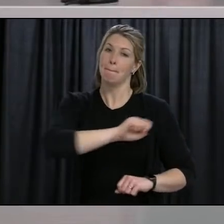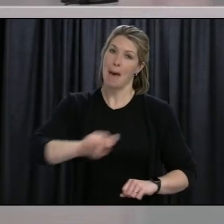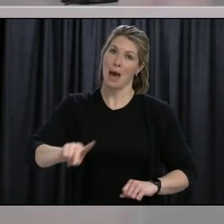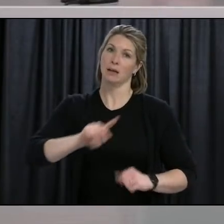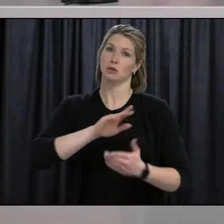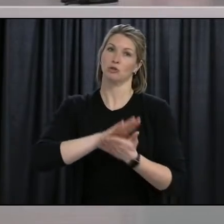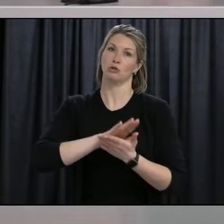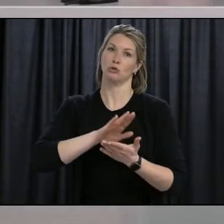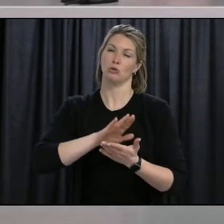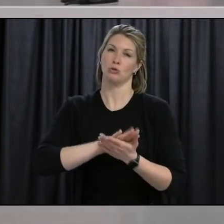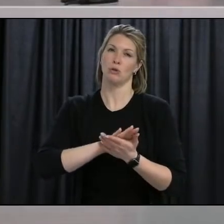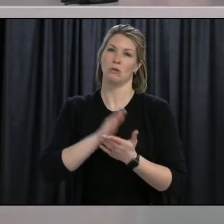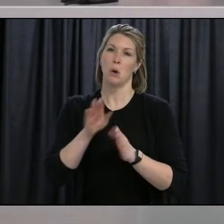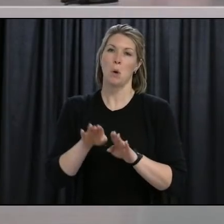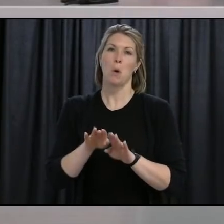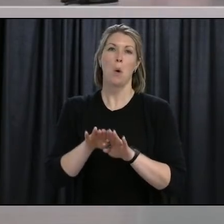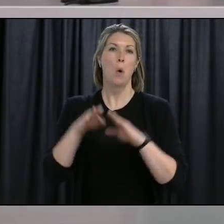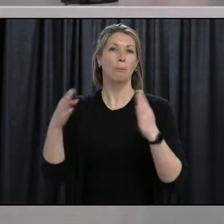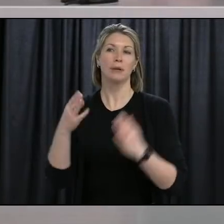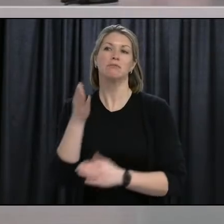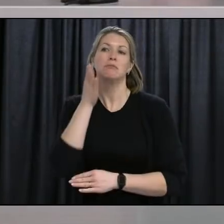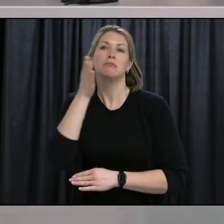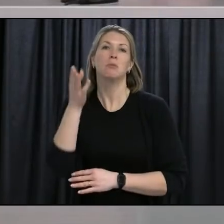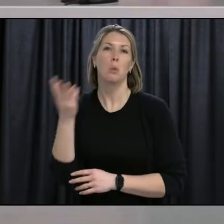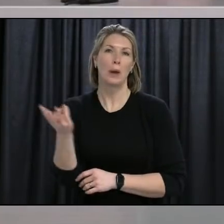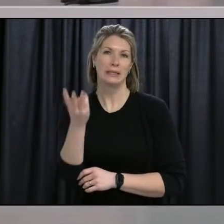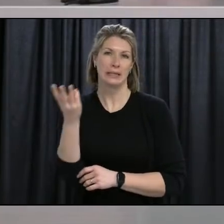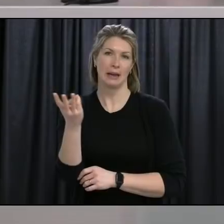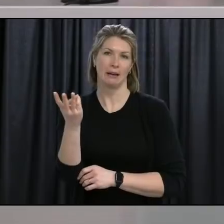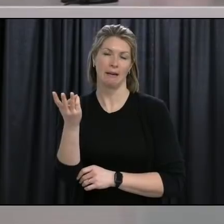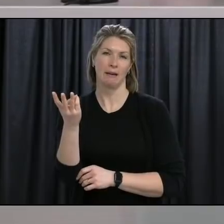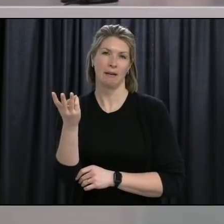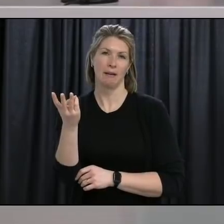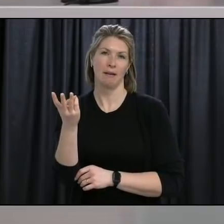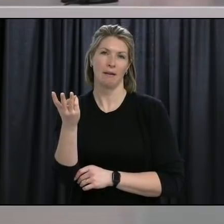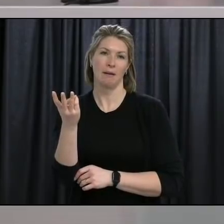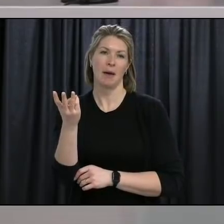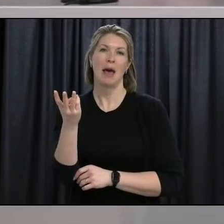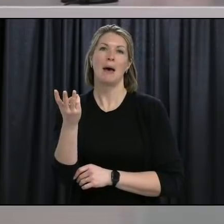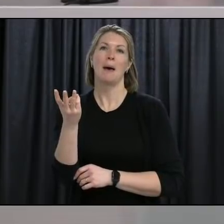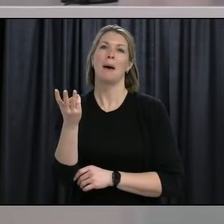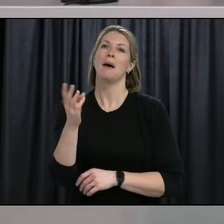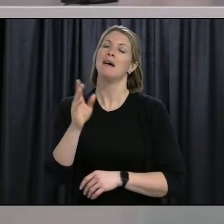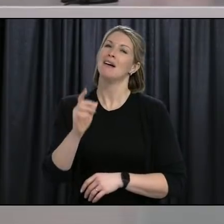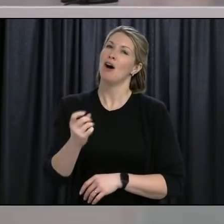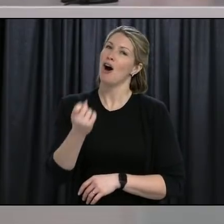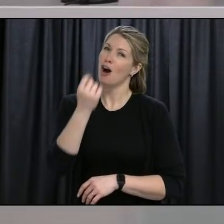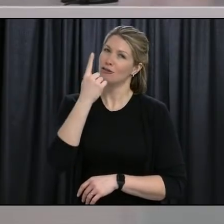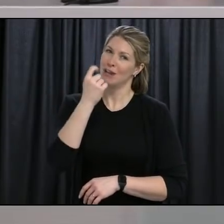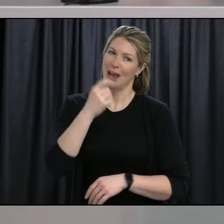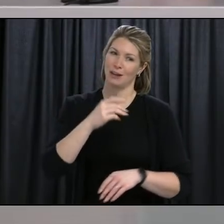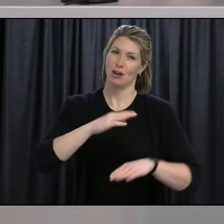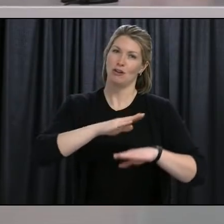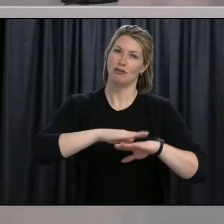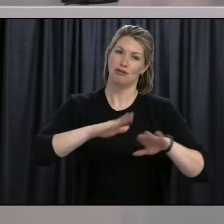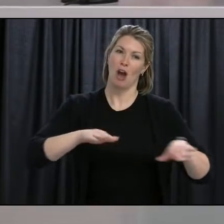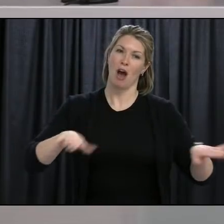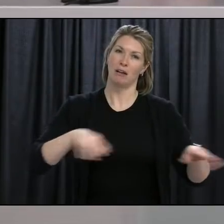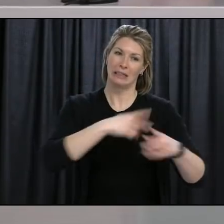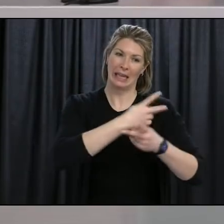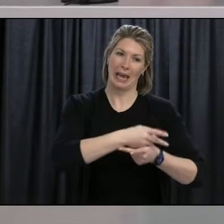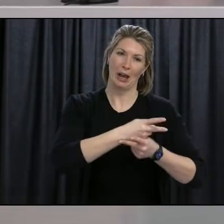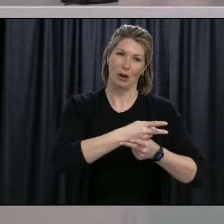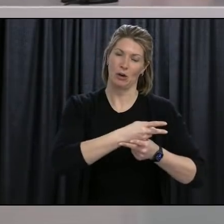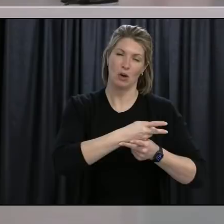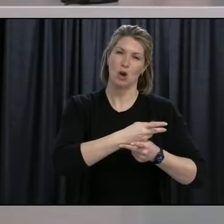her daycare is denying her, or childcare is denying her childcare after because she's going to school. What is the recommendation here? Is it if